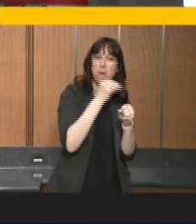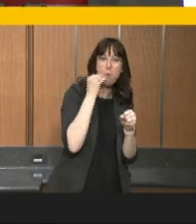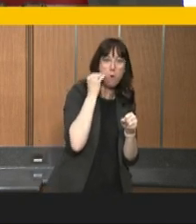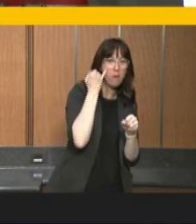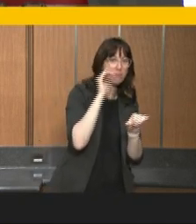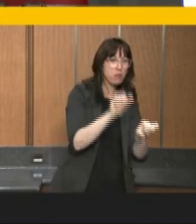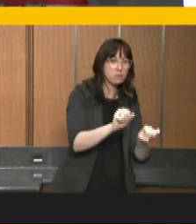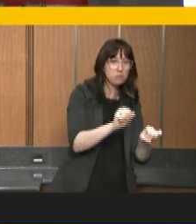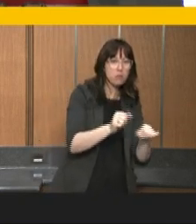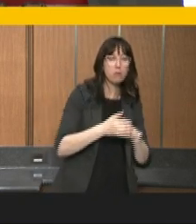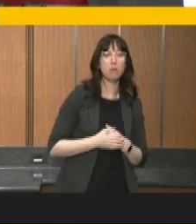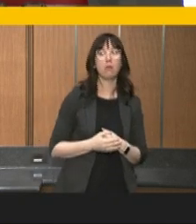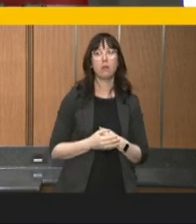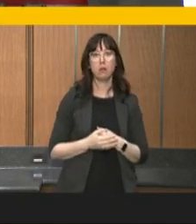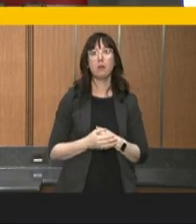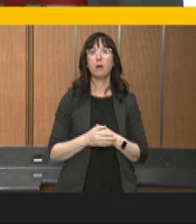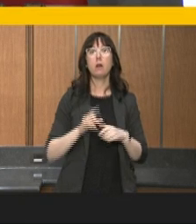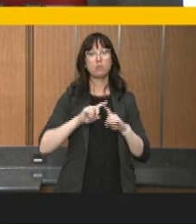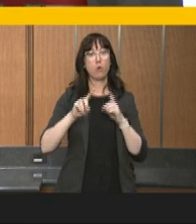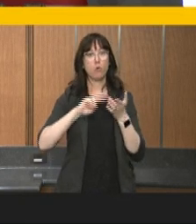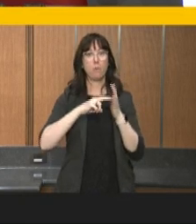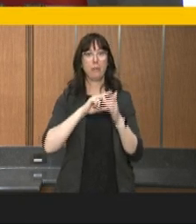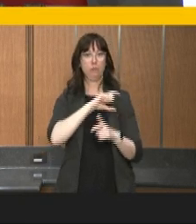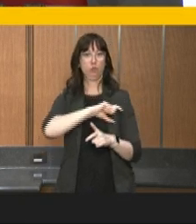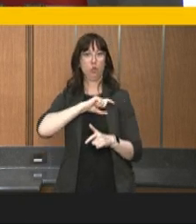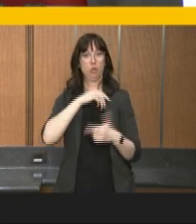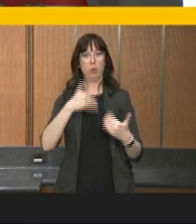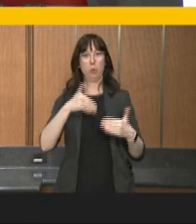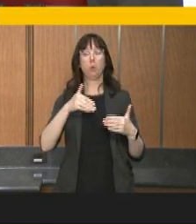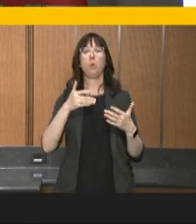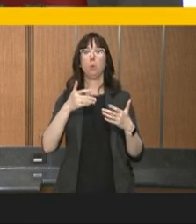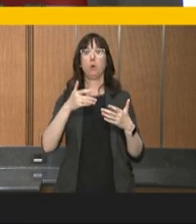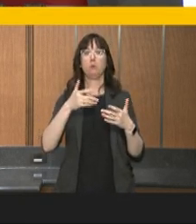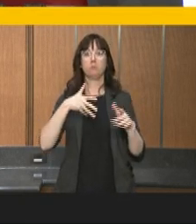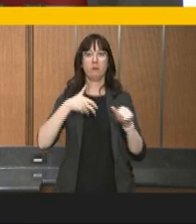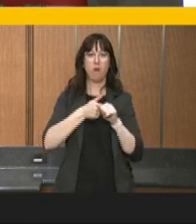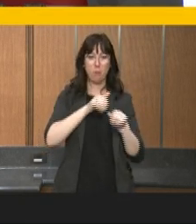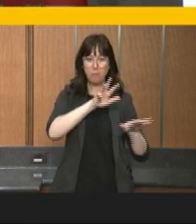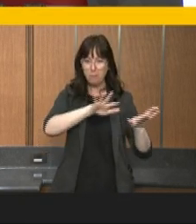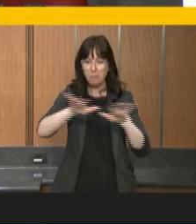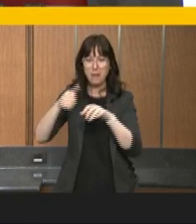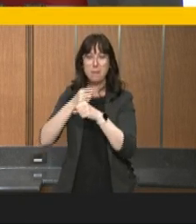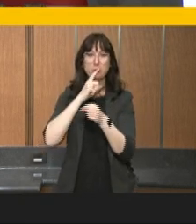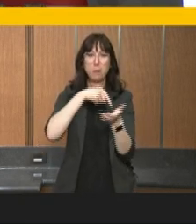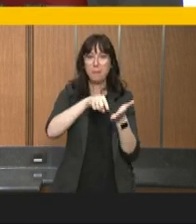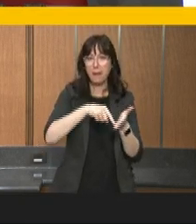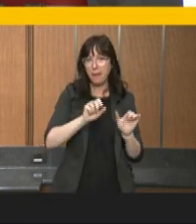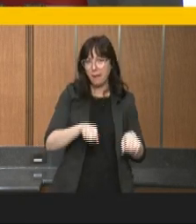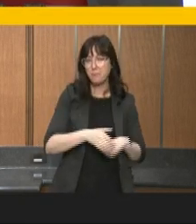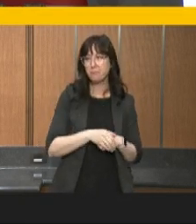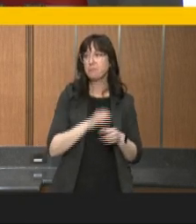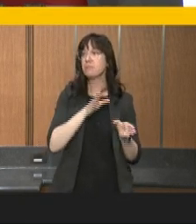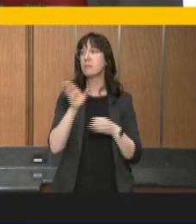Would require the security of the government. Follow-up. Do you think you'll be able to pay out in